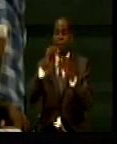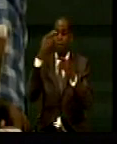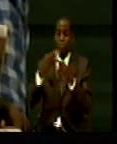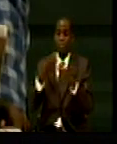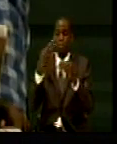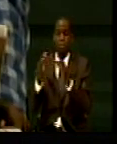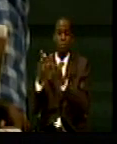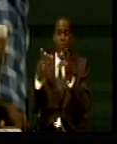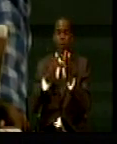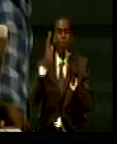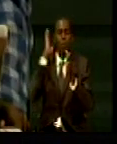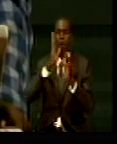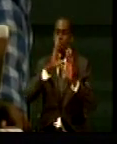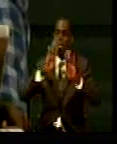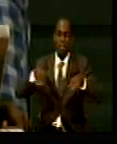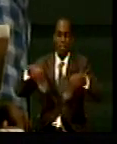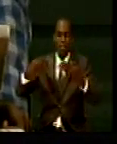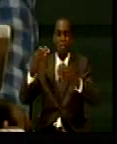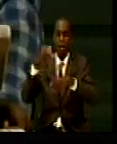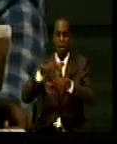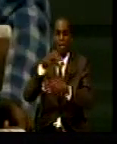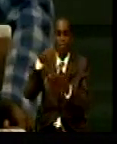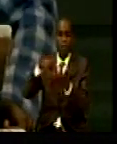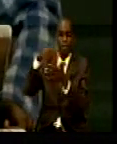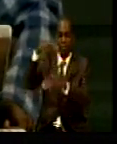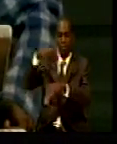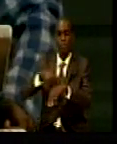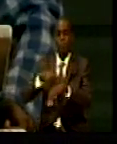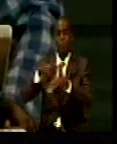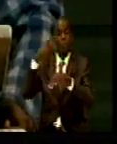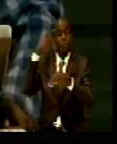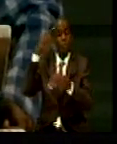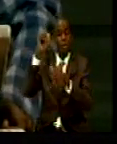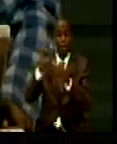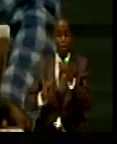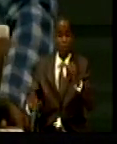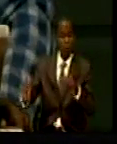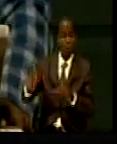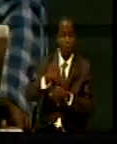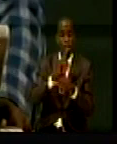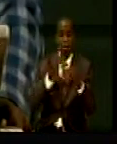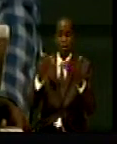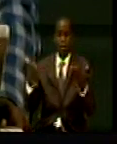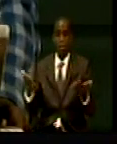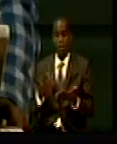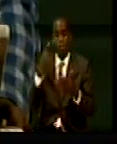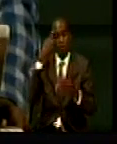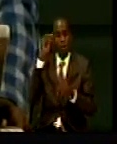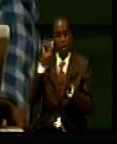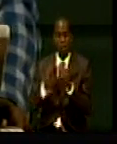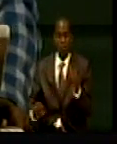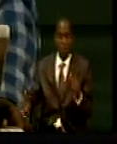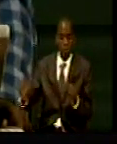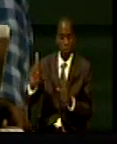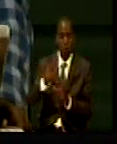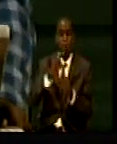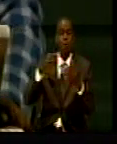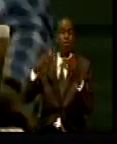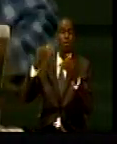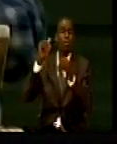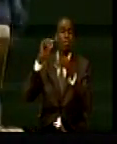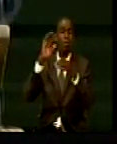be granted at this time. For everyone here, for everyone over there, and